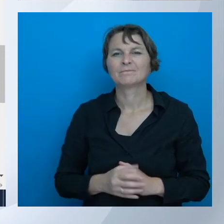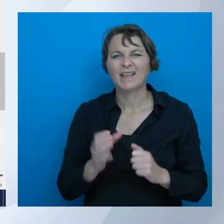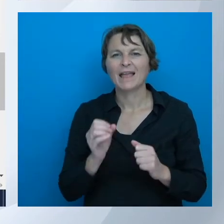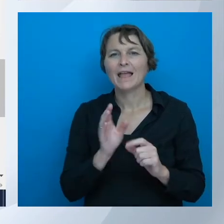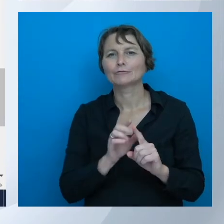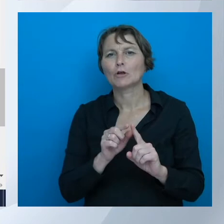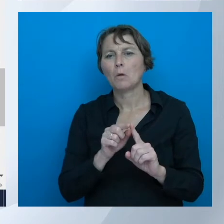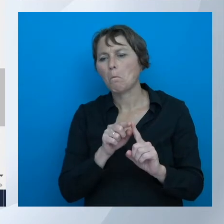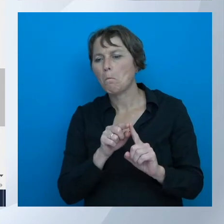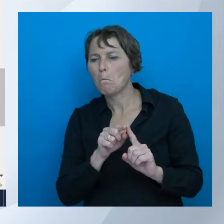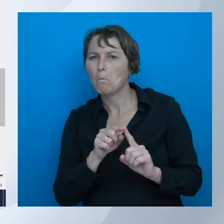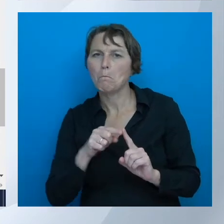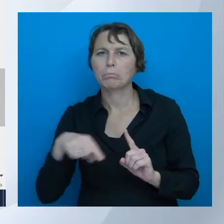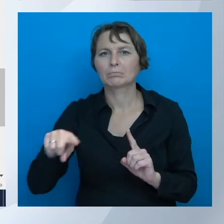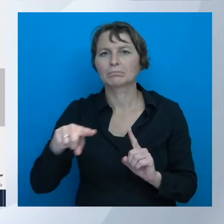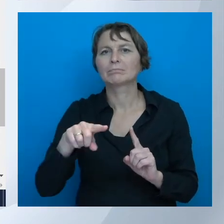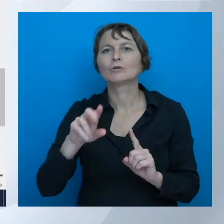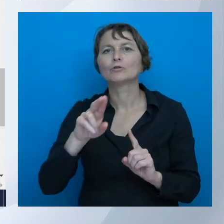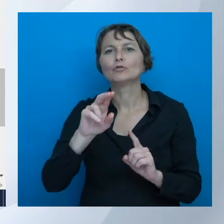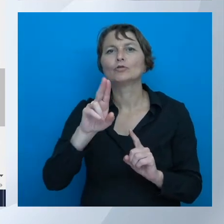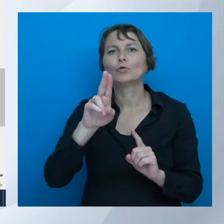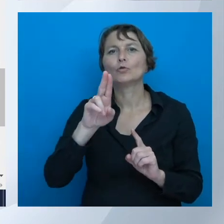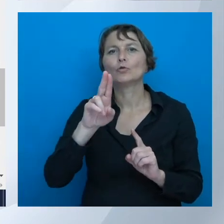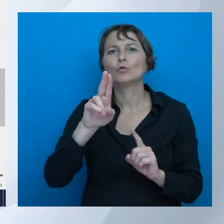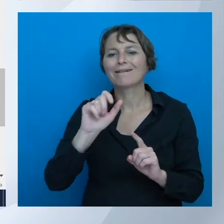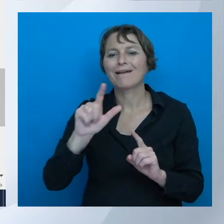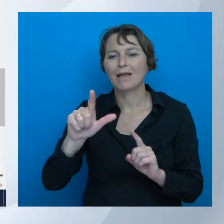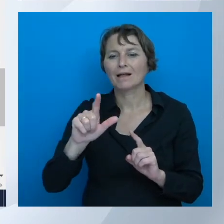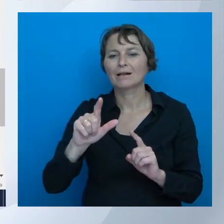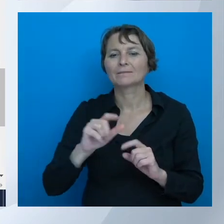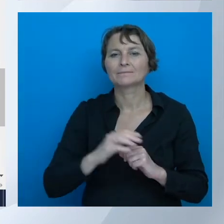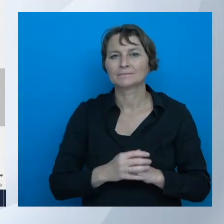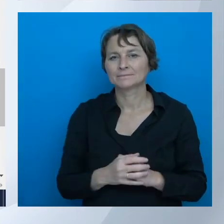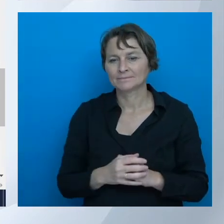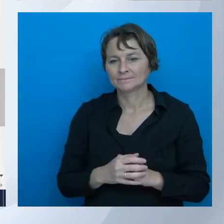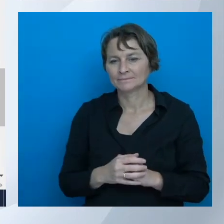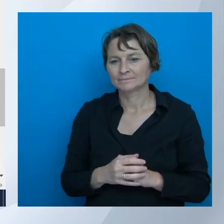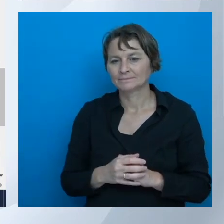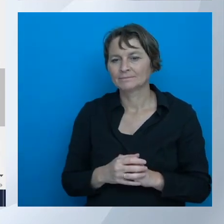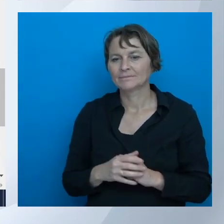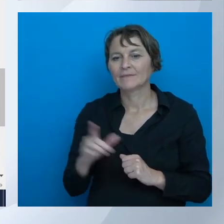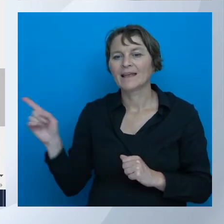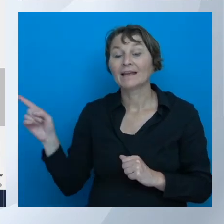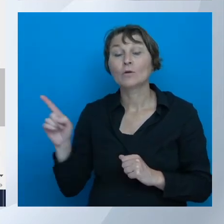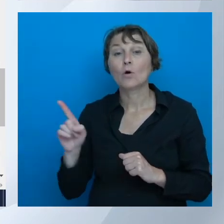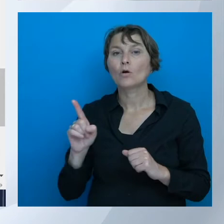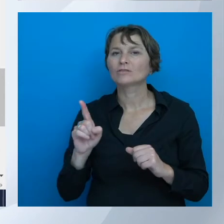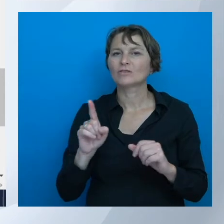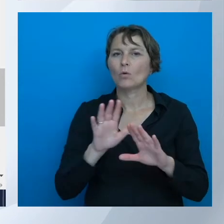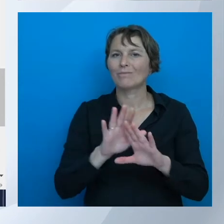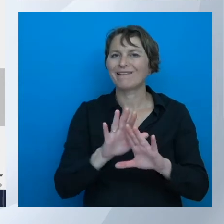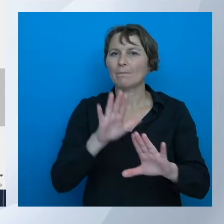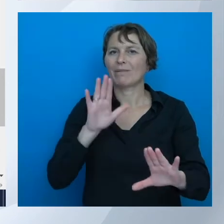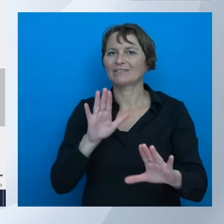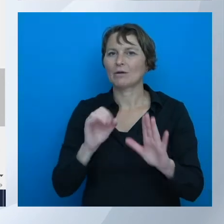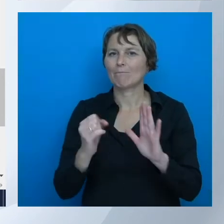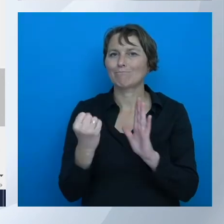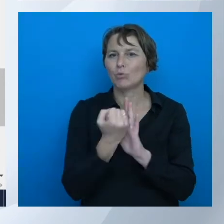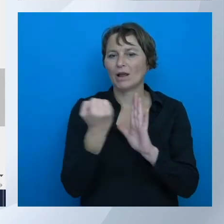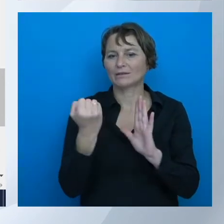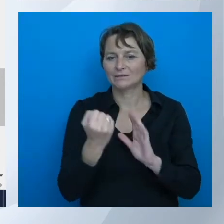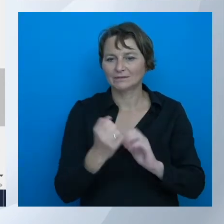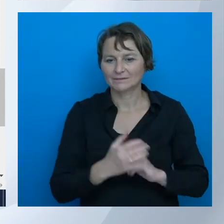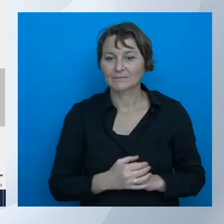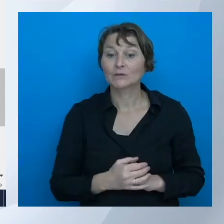and desktop applications if needed, and I specified the implicit grant. So this implicit grant allows me to